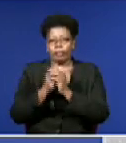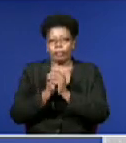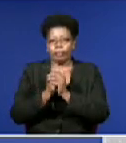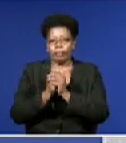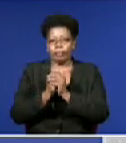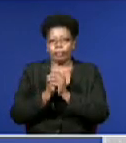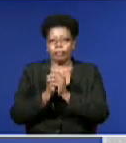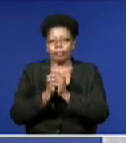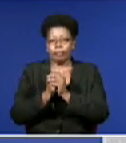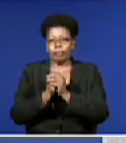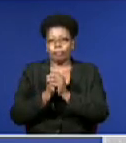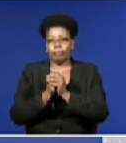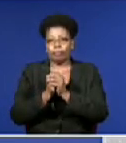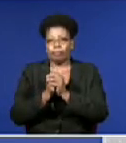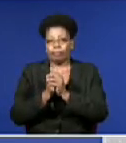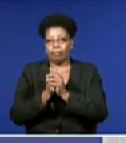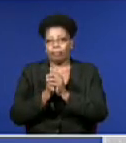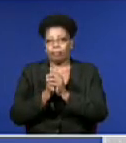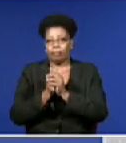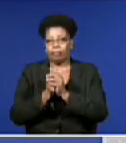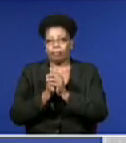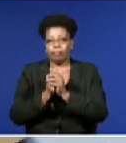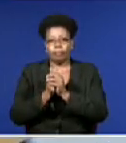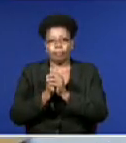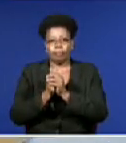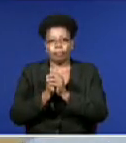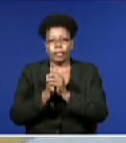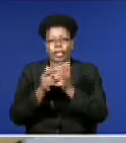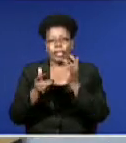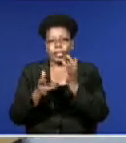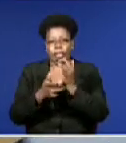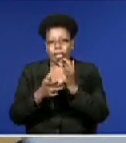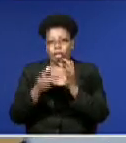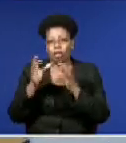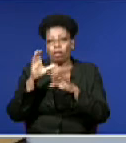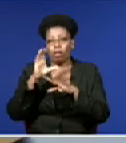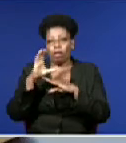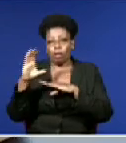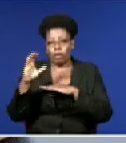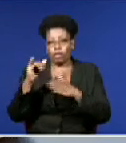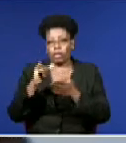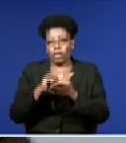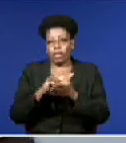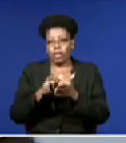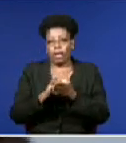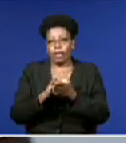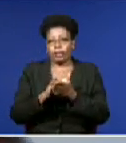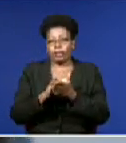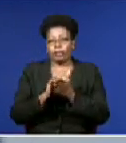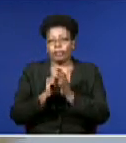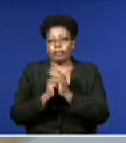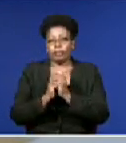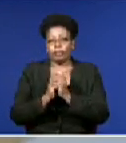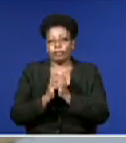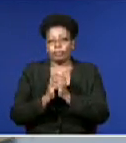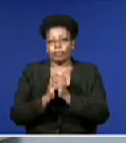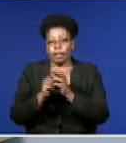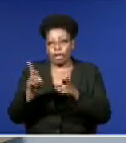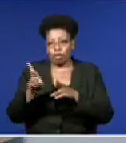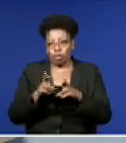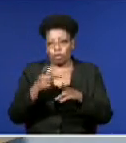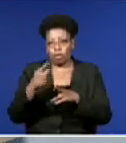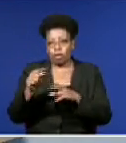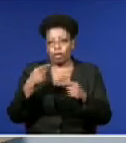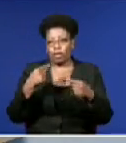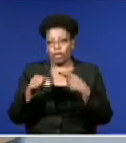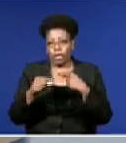the entire games. The technical commission is the commission that runs the game. So